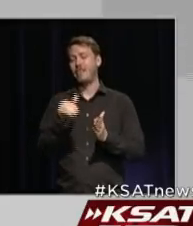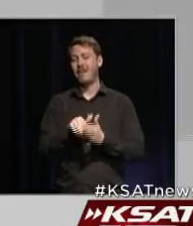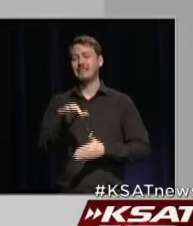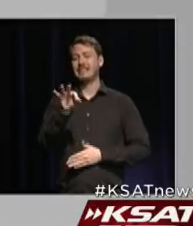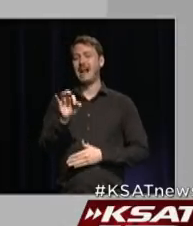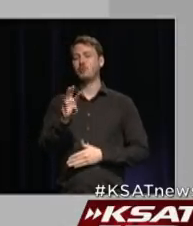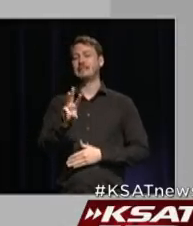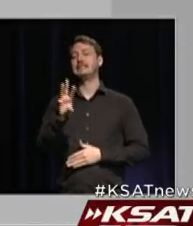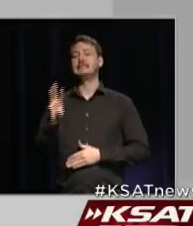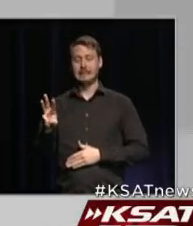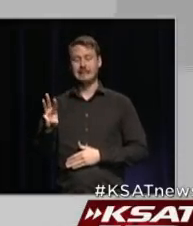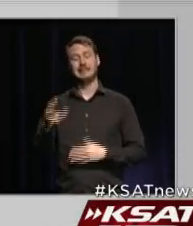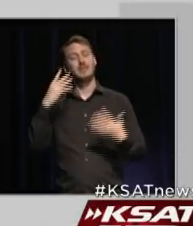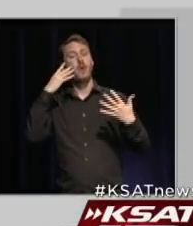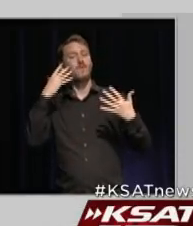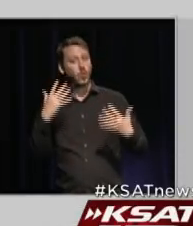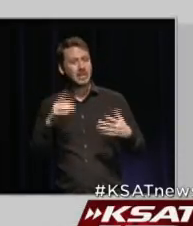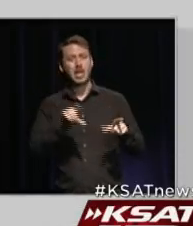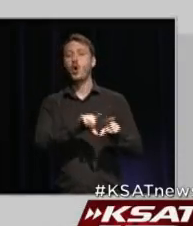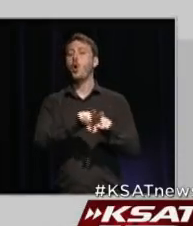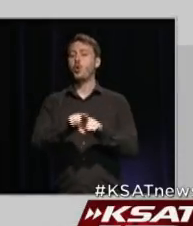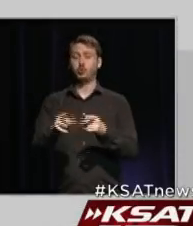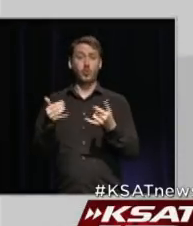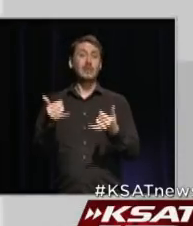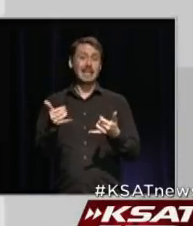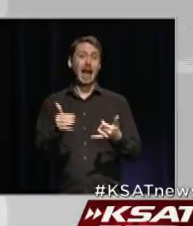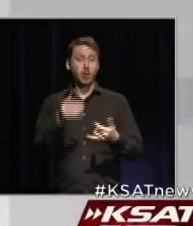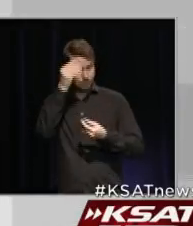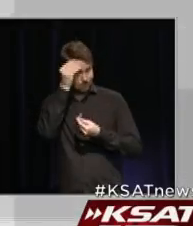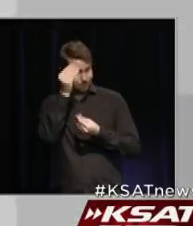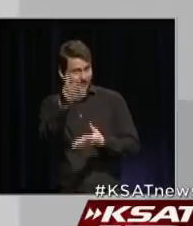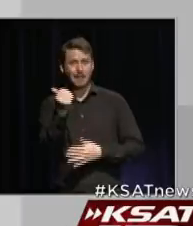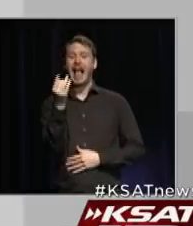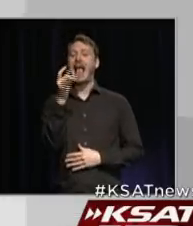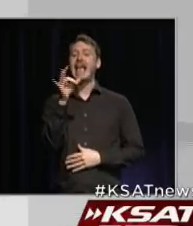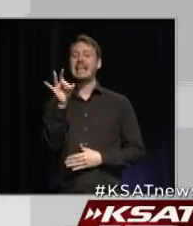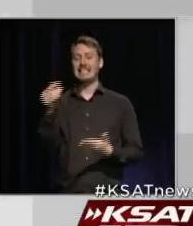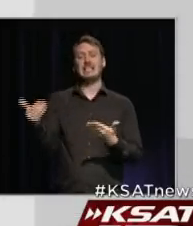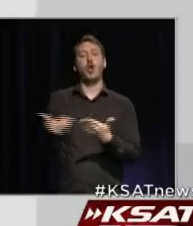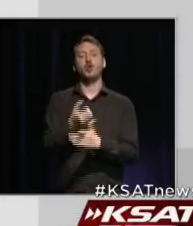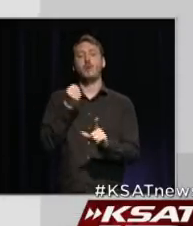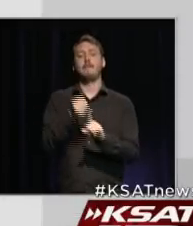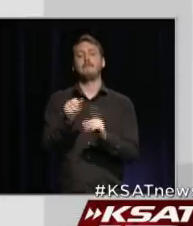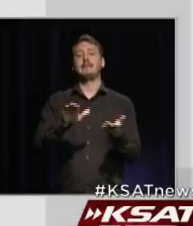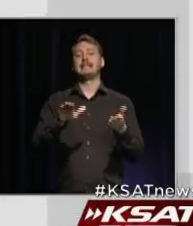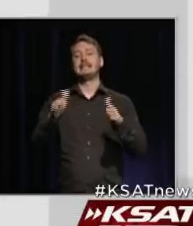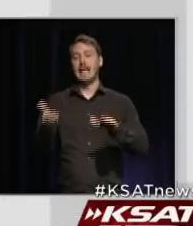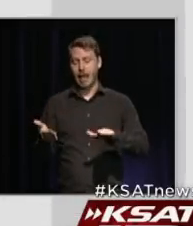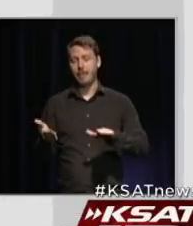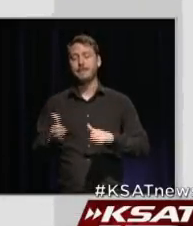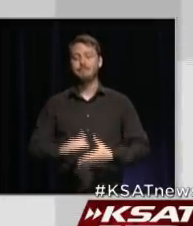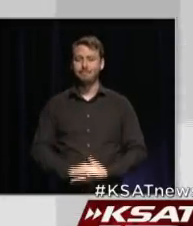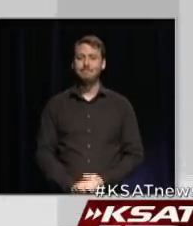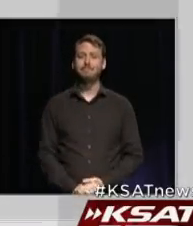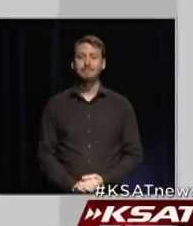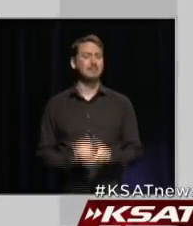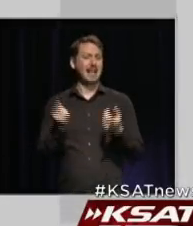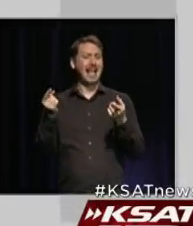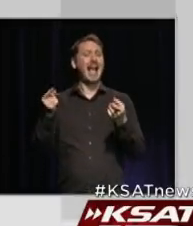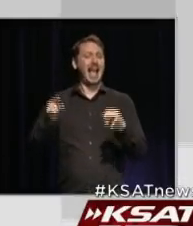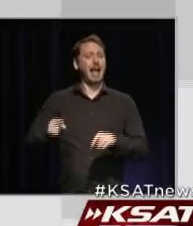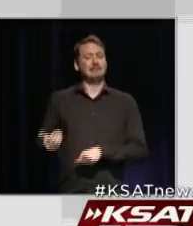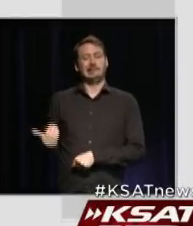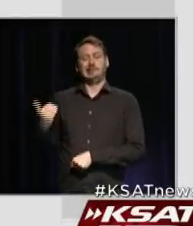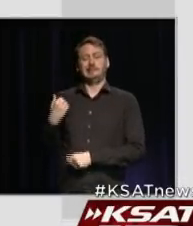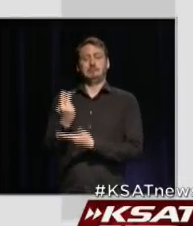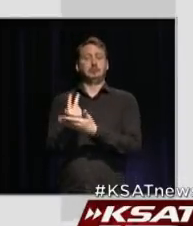1,966. Unfortunately, we also are now reporting 18 new deaths to report, which occurred over the last